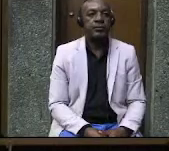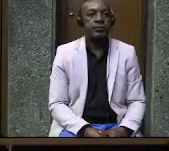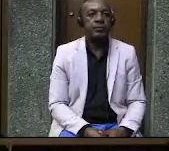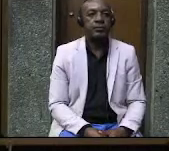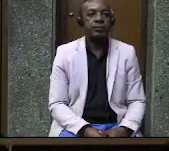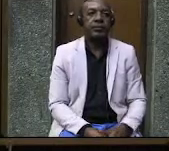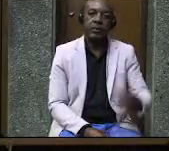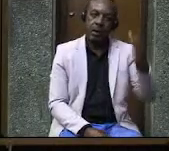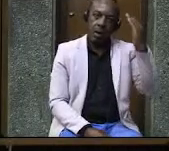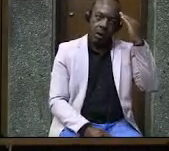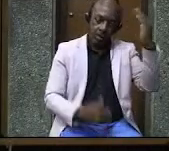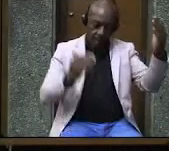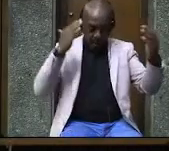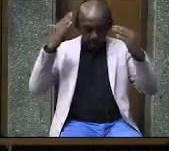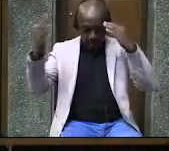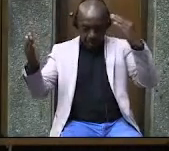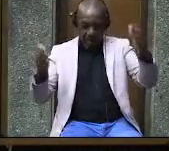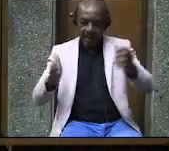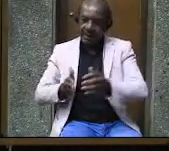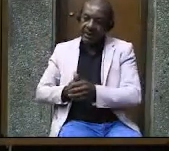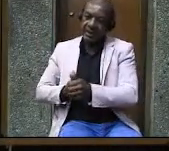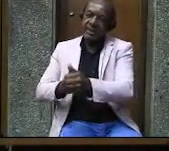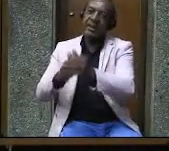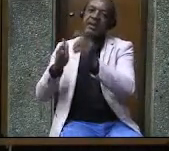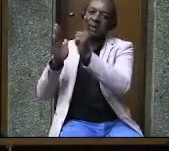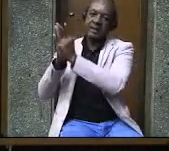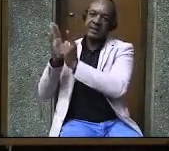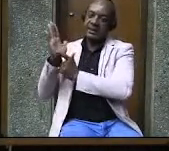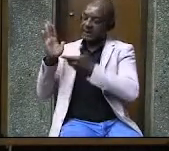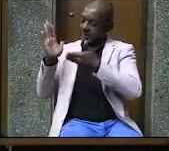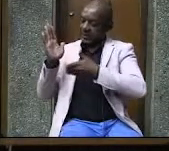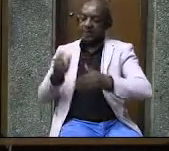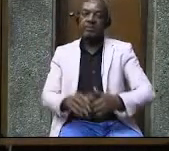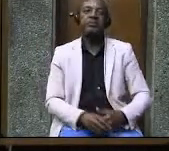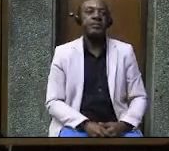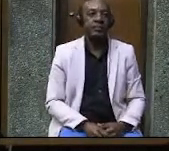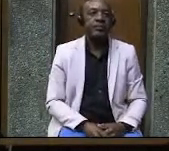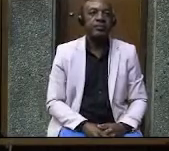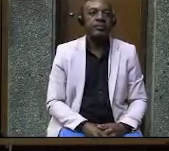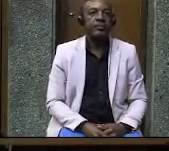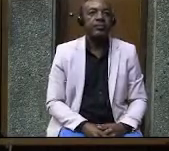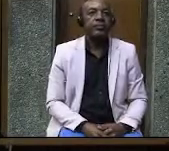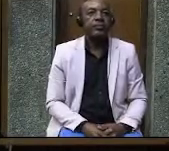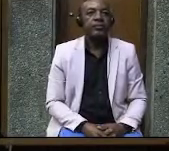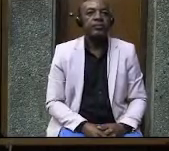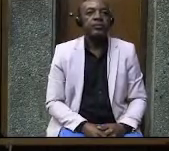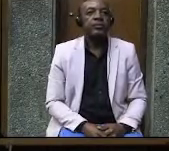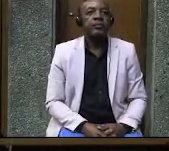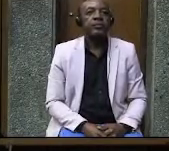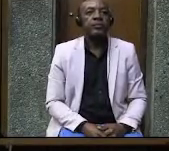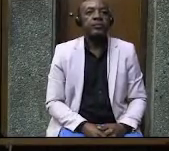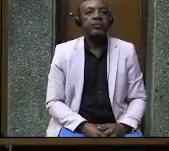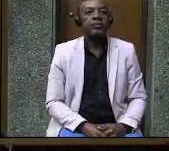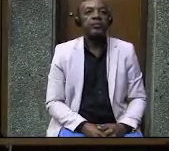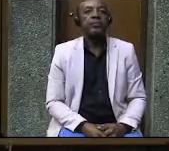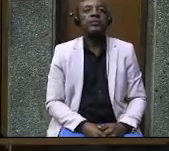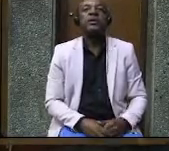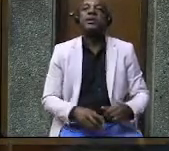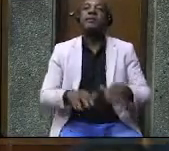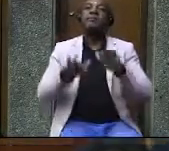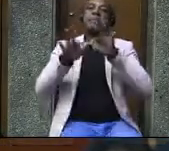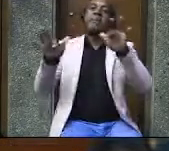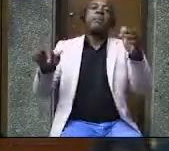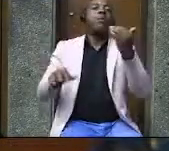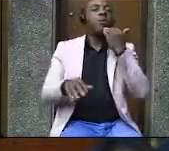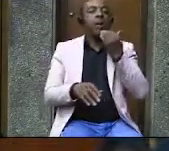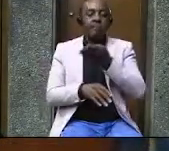Sanibonani baphathi bethu be-legislature nawo wonke umphakathi ozelana e-legislature. Siyabonga ukubona i-legislature futhi